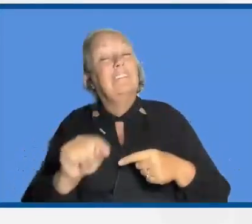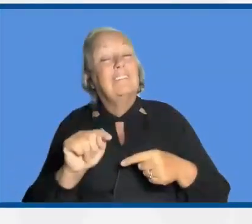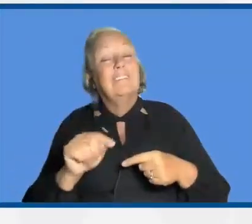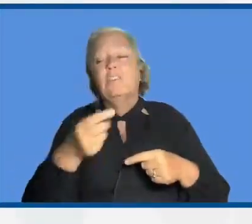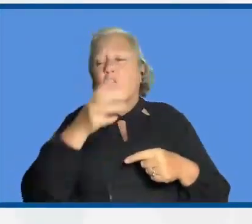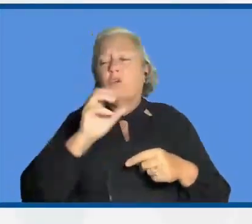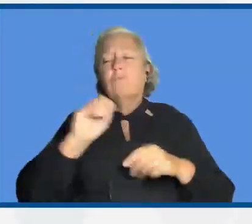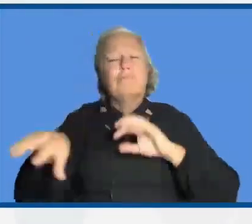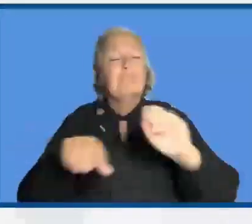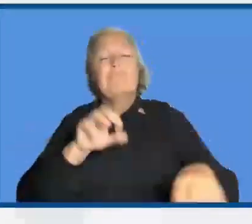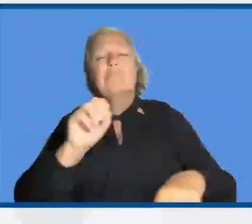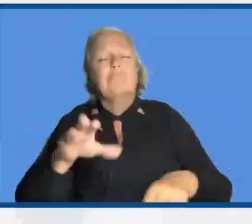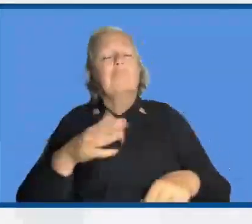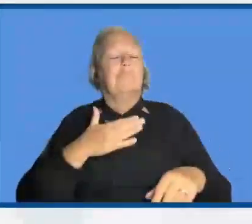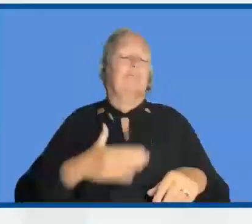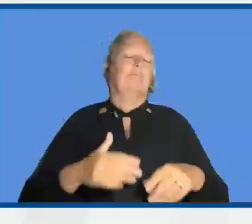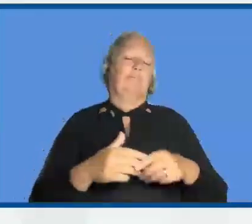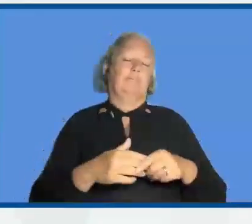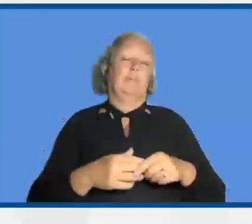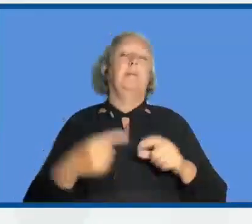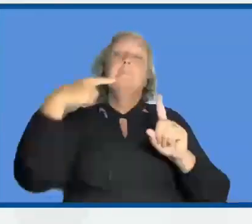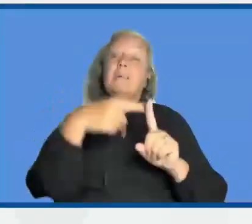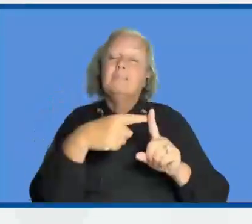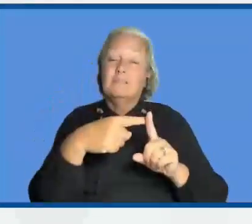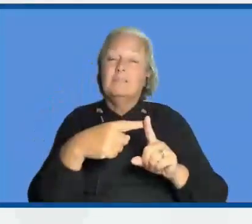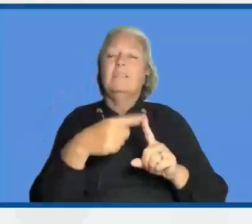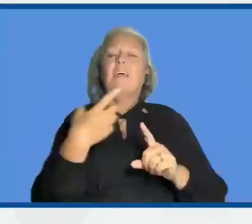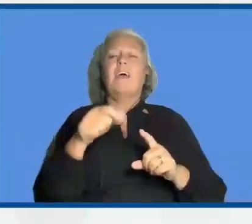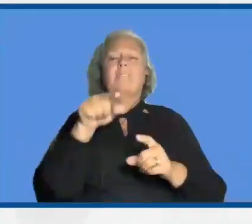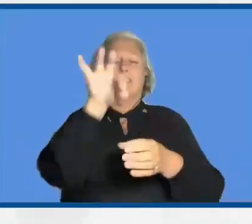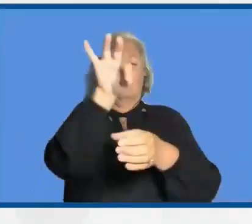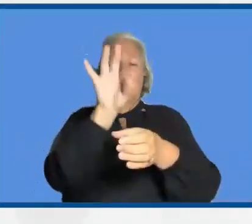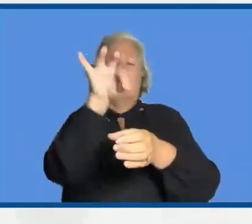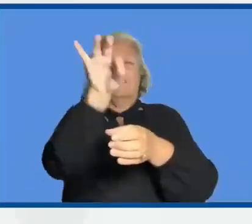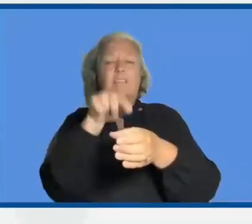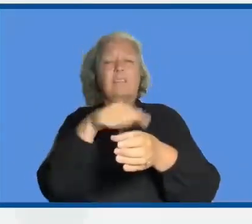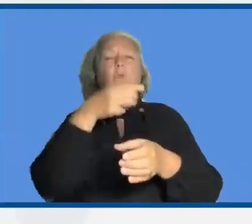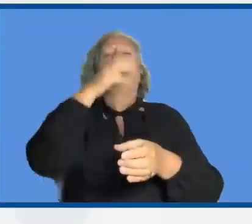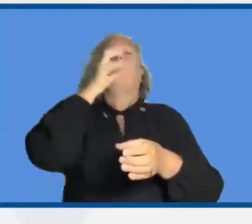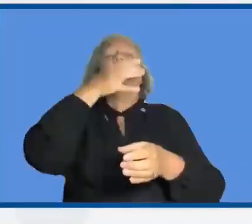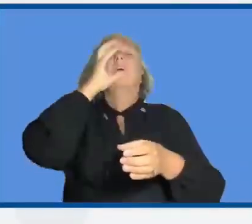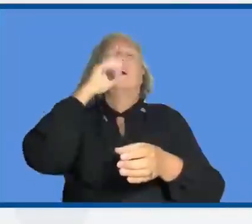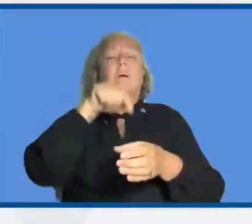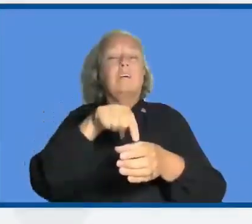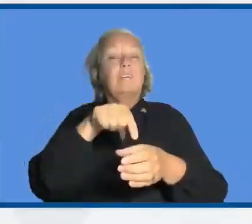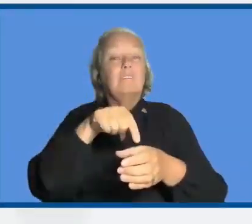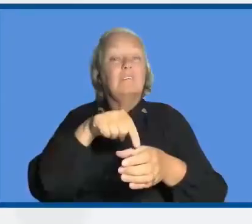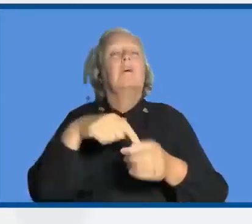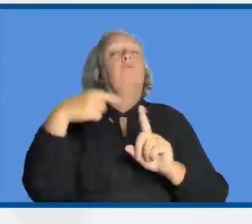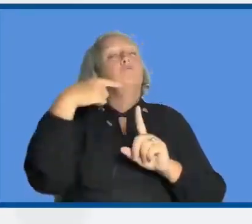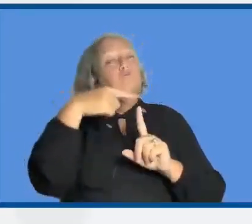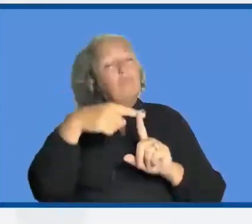also added some water dispensers. And also, we have also installed some